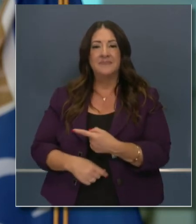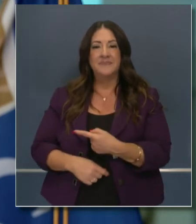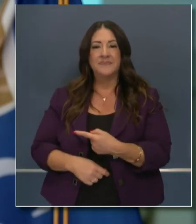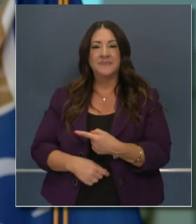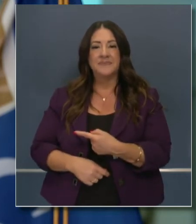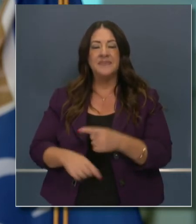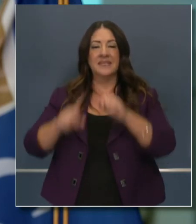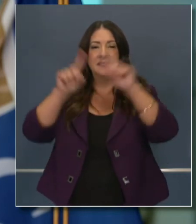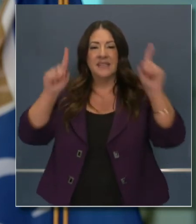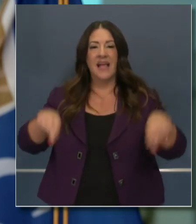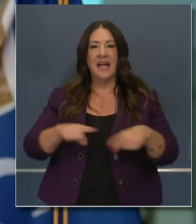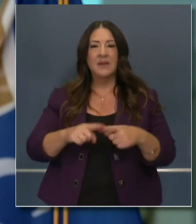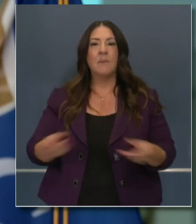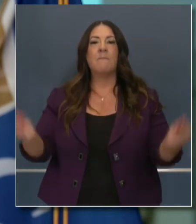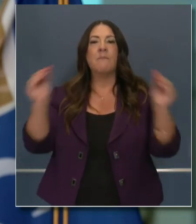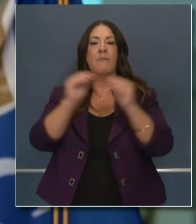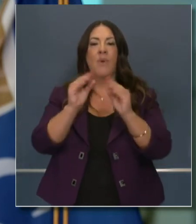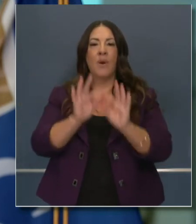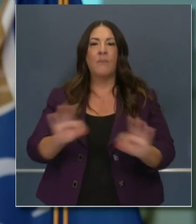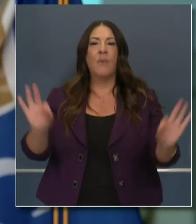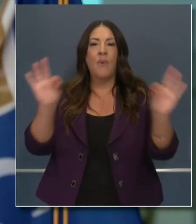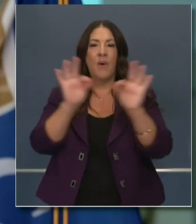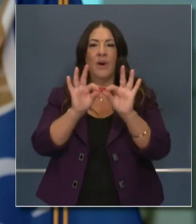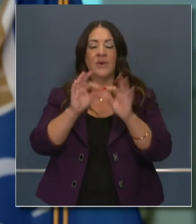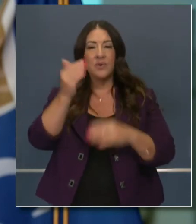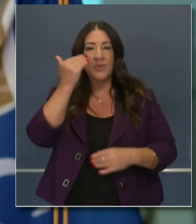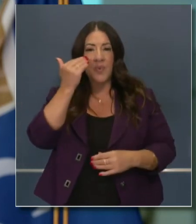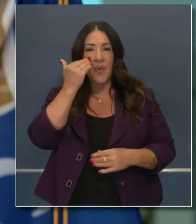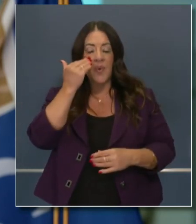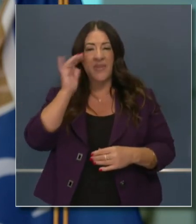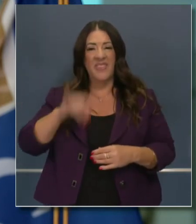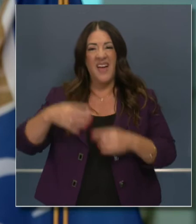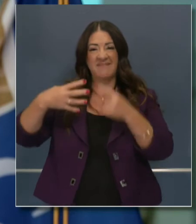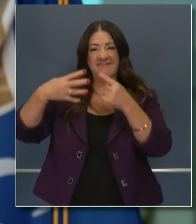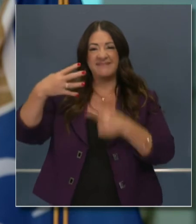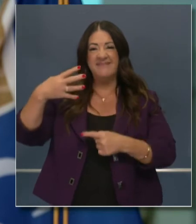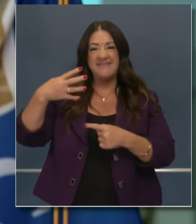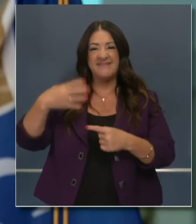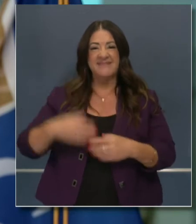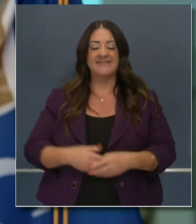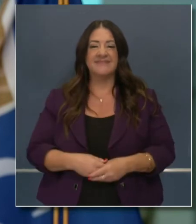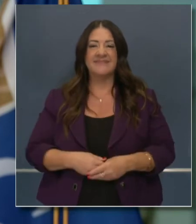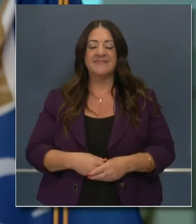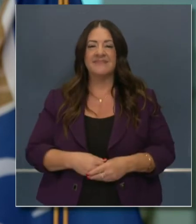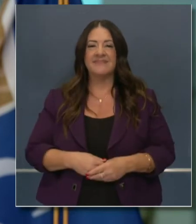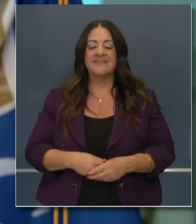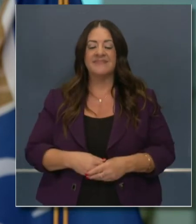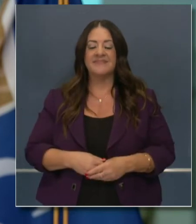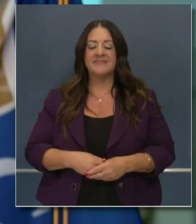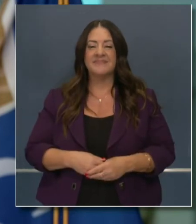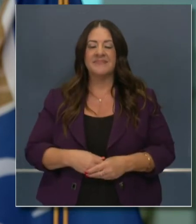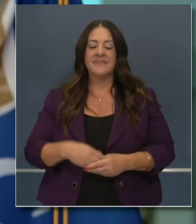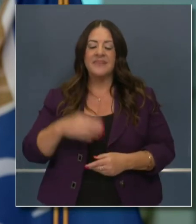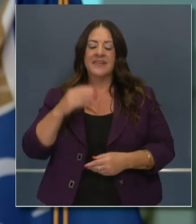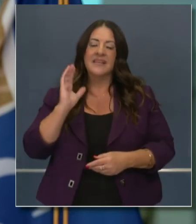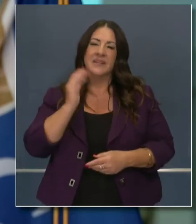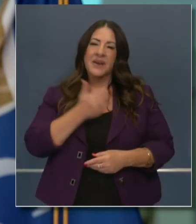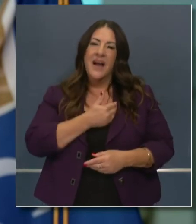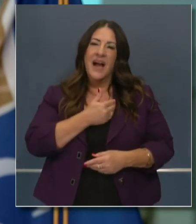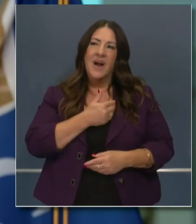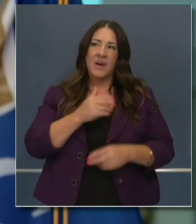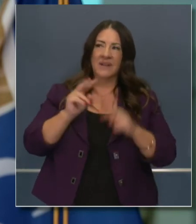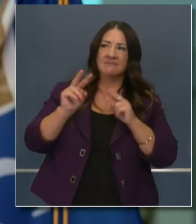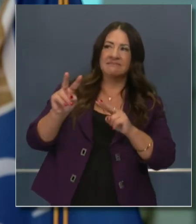to all of you, is even more important in that frame and in light of our pending